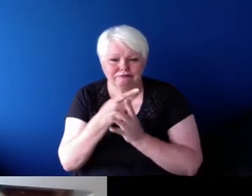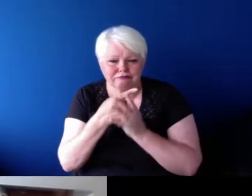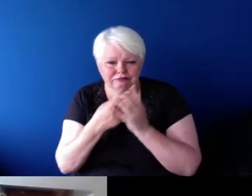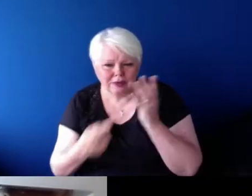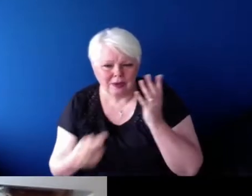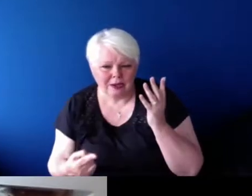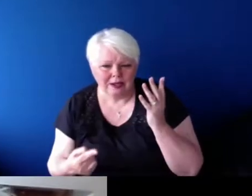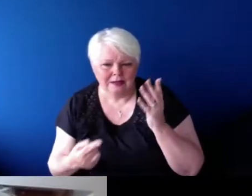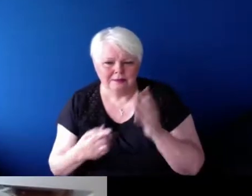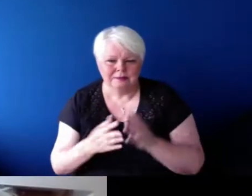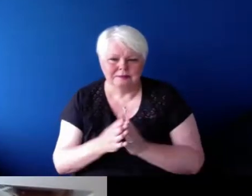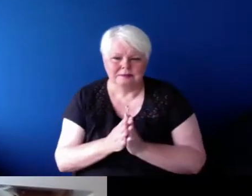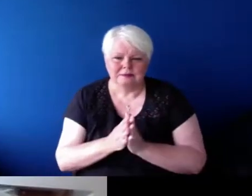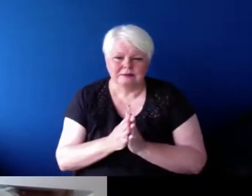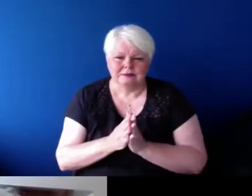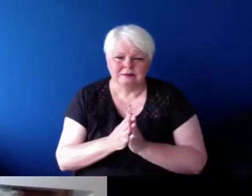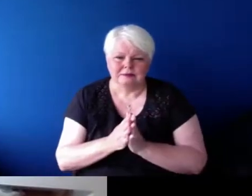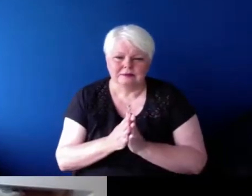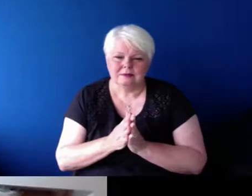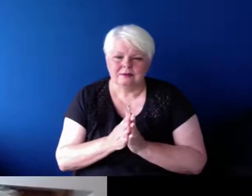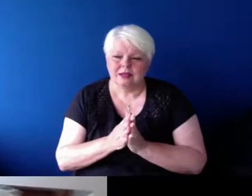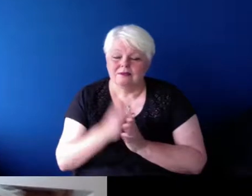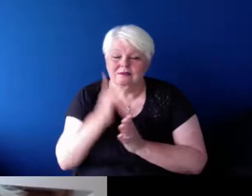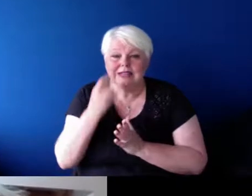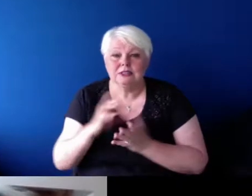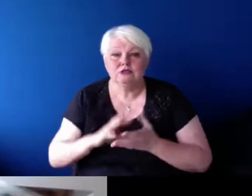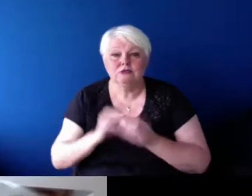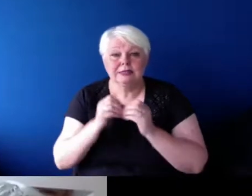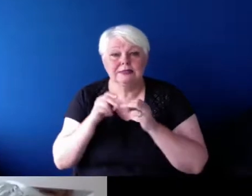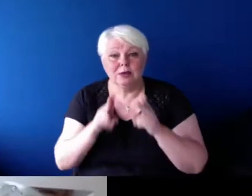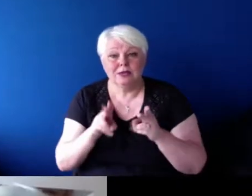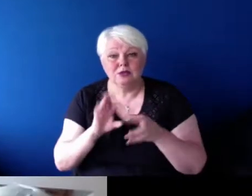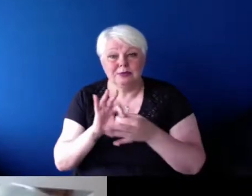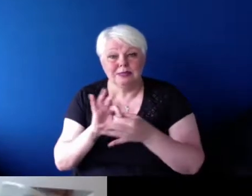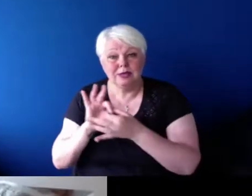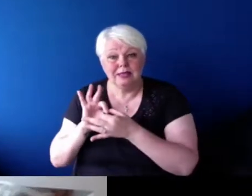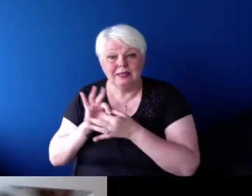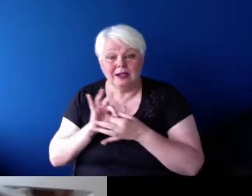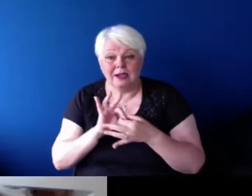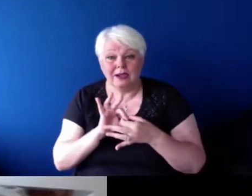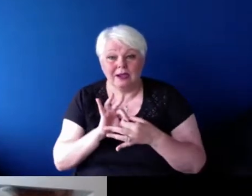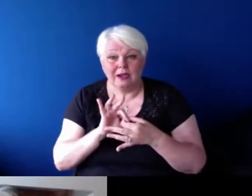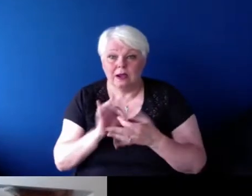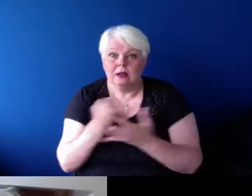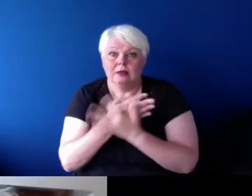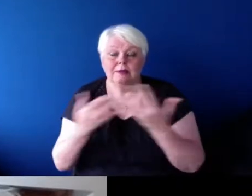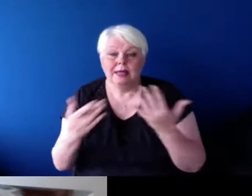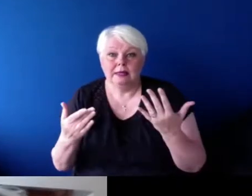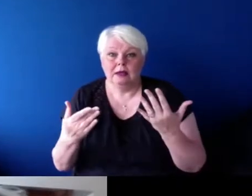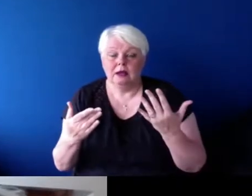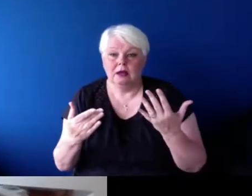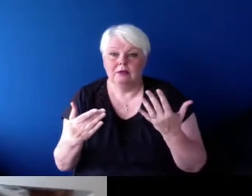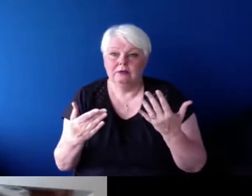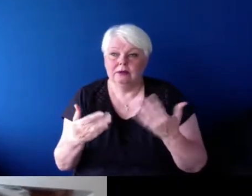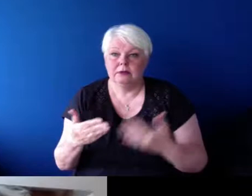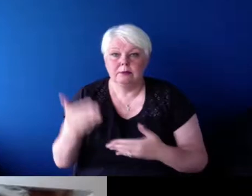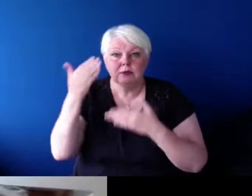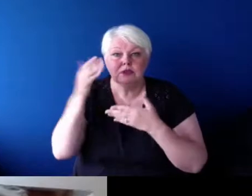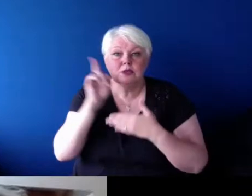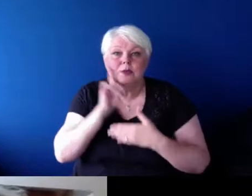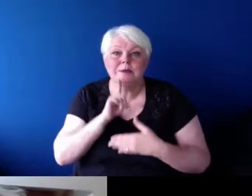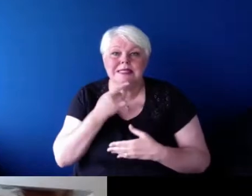particularly women, you know, that are finding creative ways to be together. In you know, many of the Muslim women say